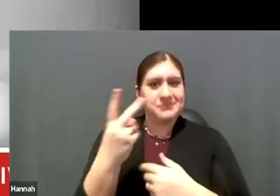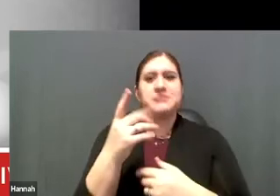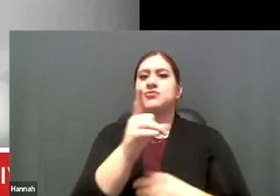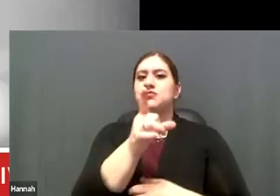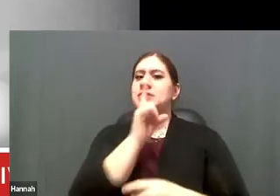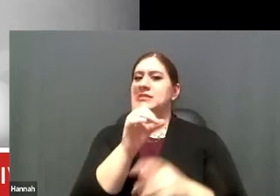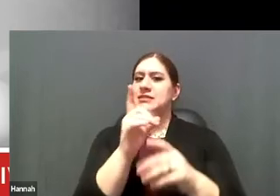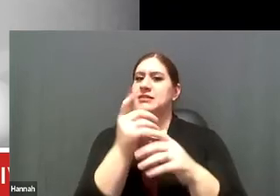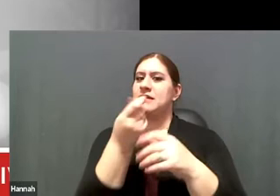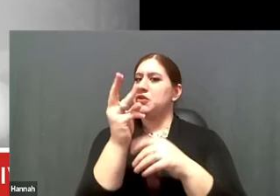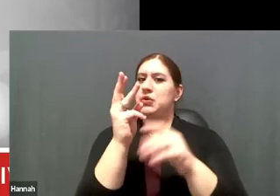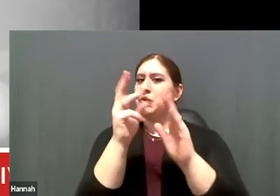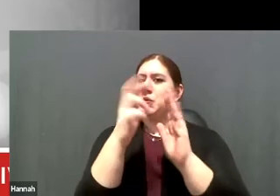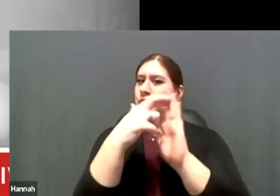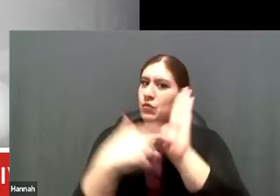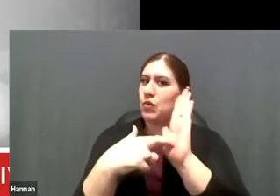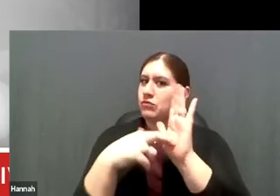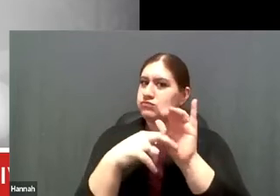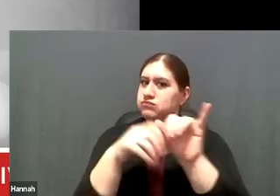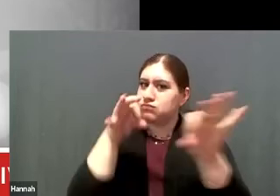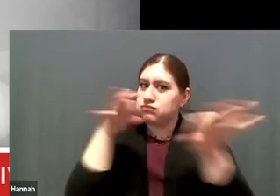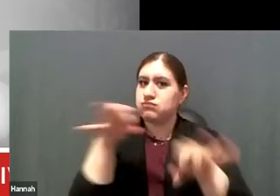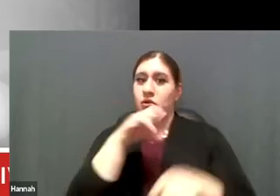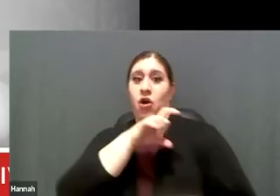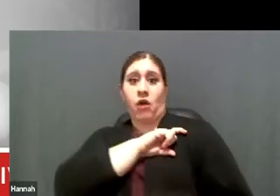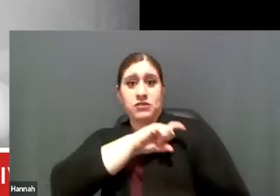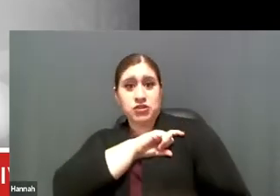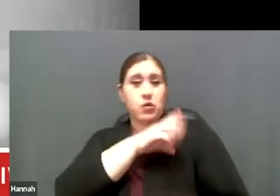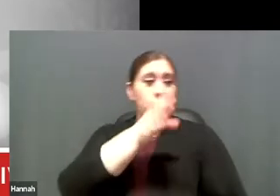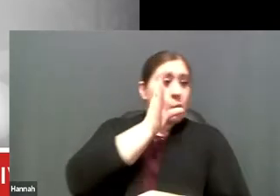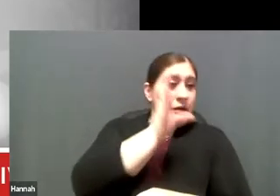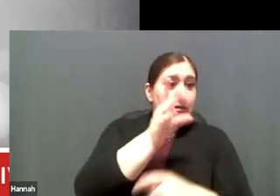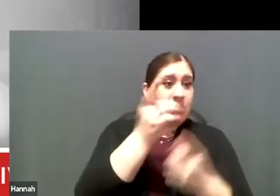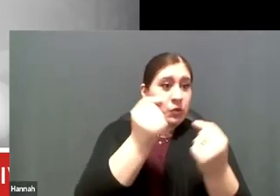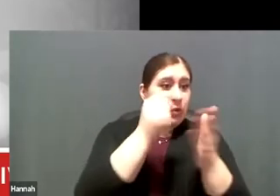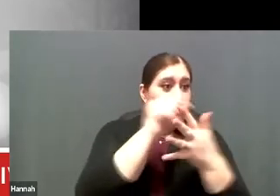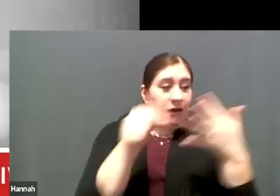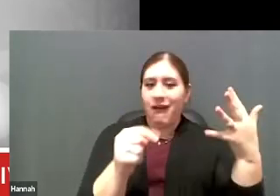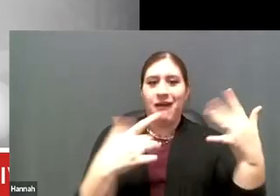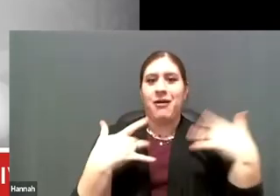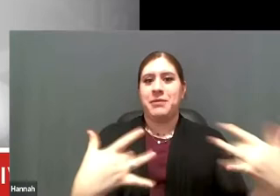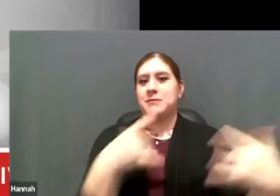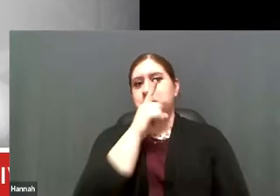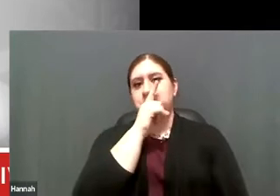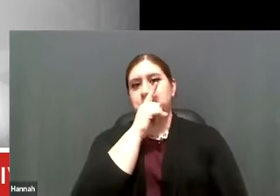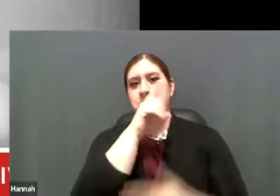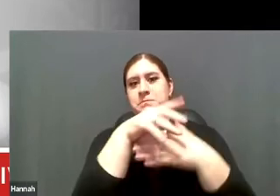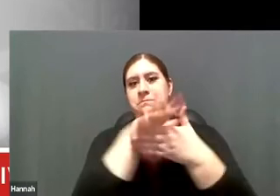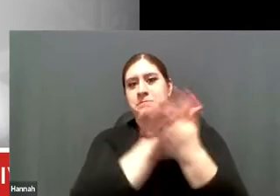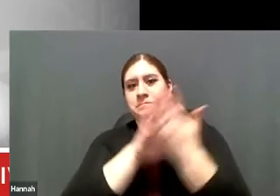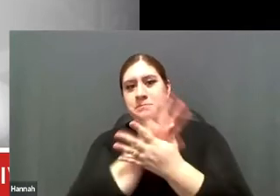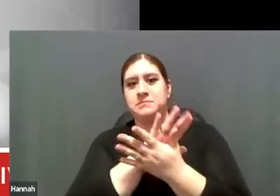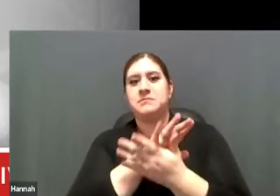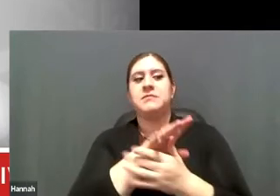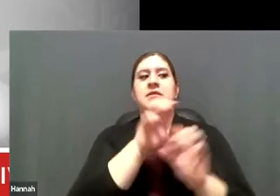few statutes in the Texas Penal Code that says an officer shall or will do something. Most things are may do